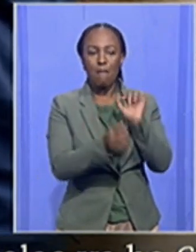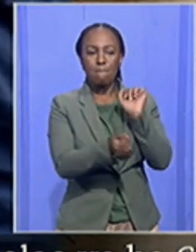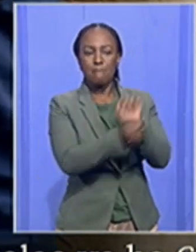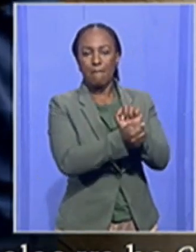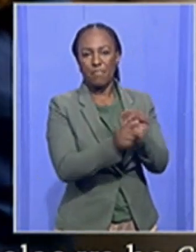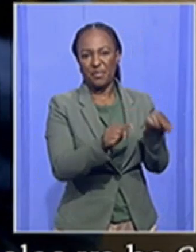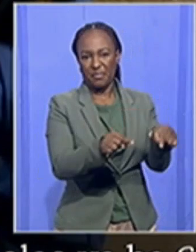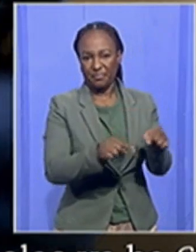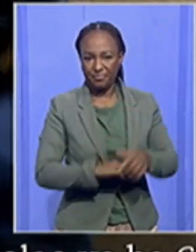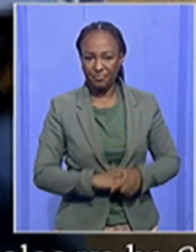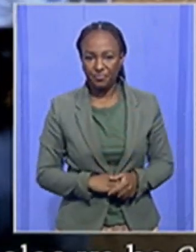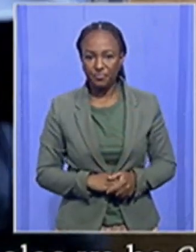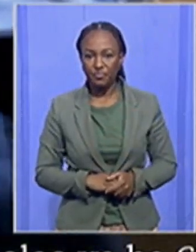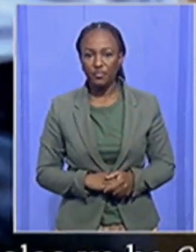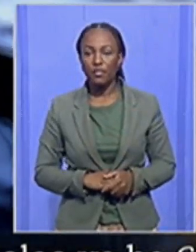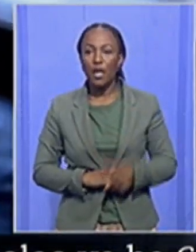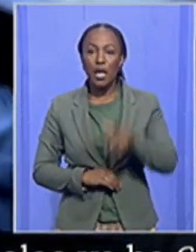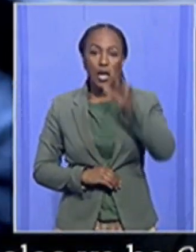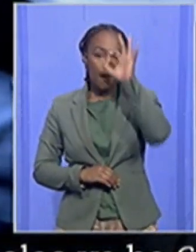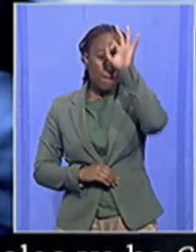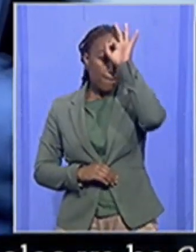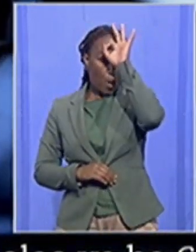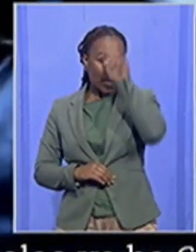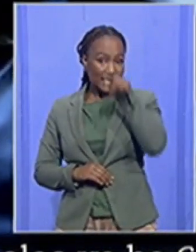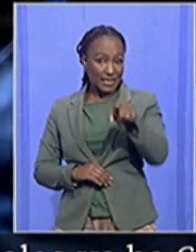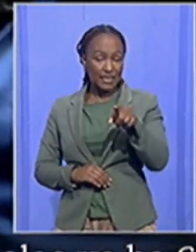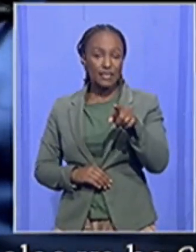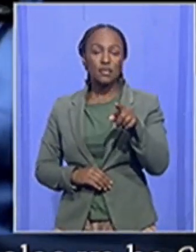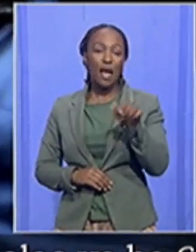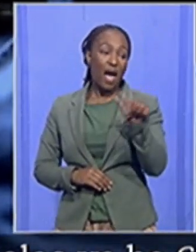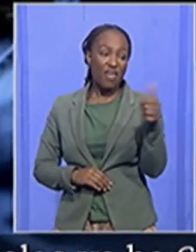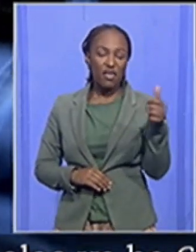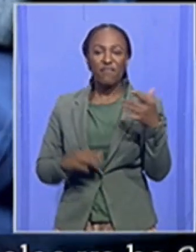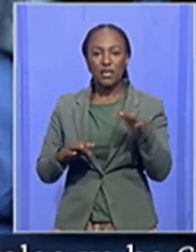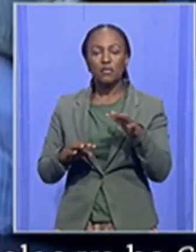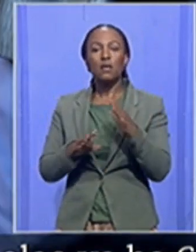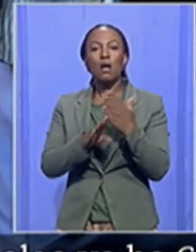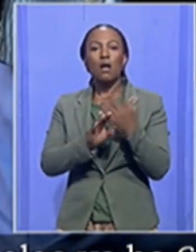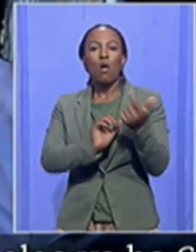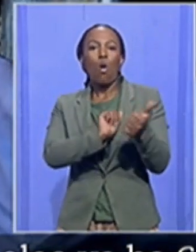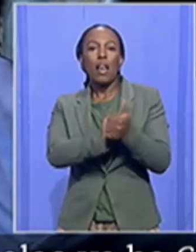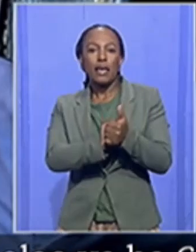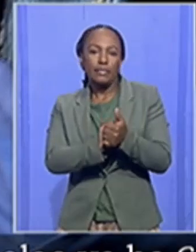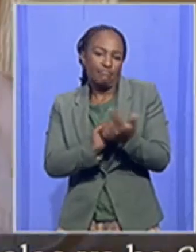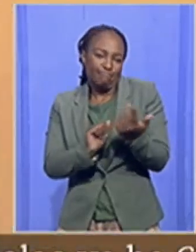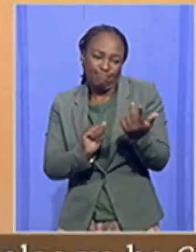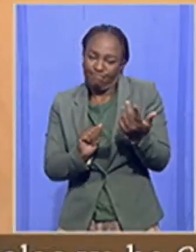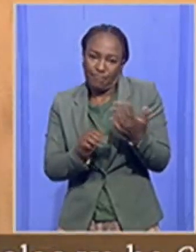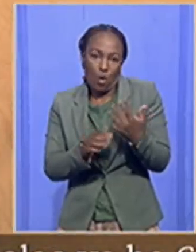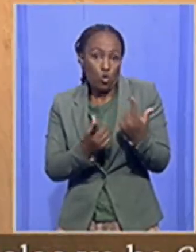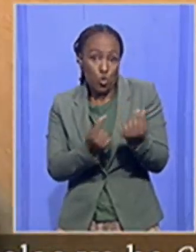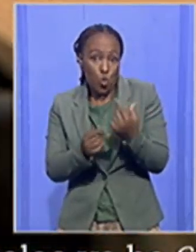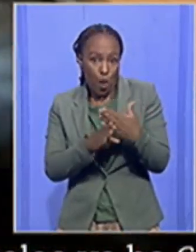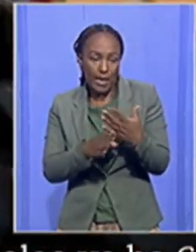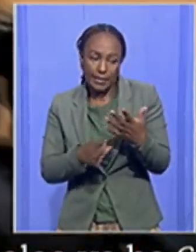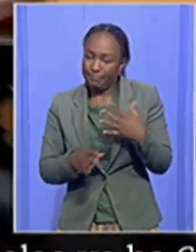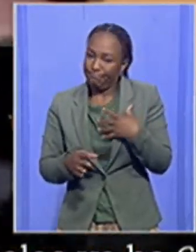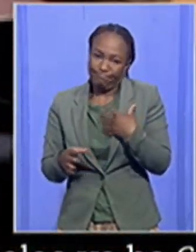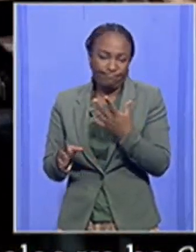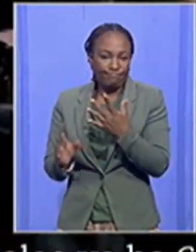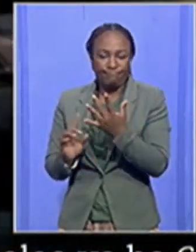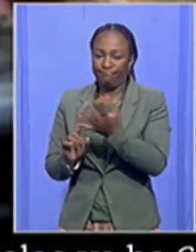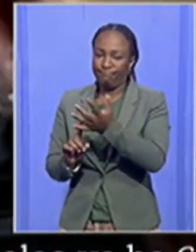Maphodisa a golegile mošomi mmogo le bona ge a be a phetha mešomo ya gagwe ya letšatši le letšatši. Go ya ka maphodisa mohlankedi